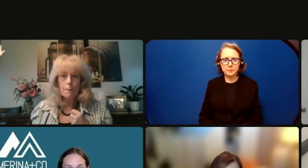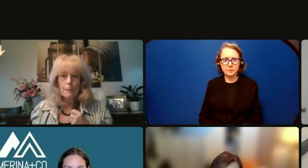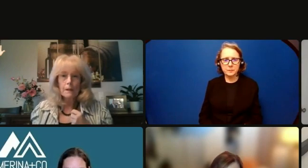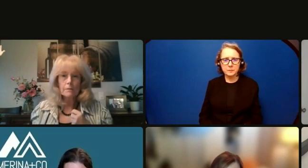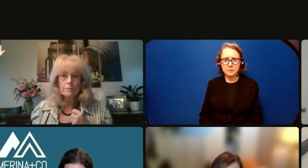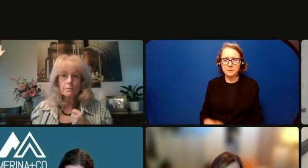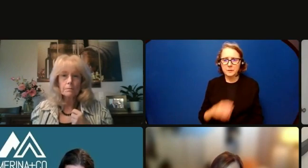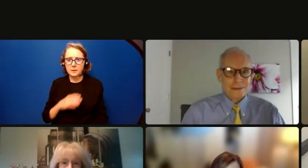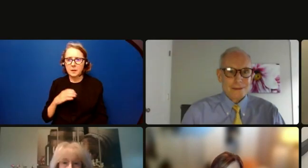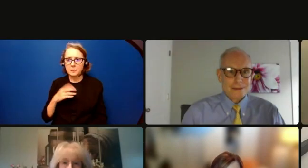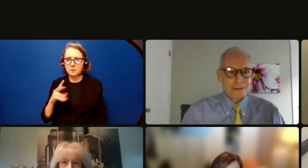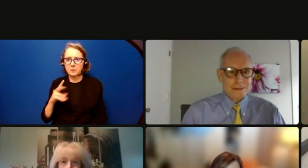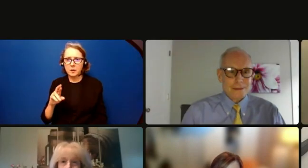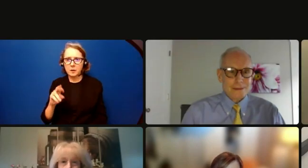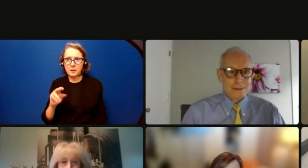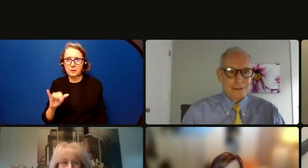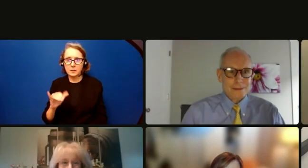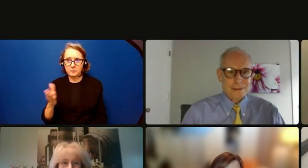Varney.